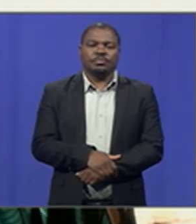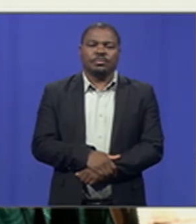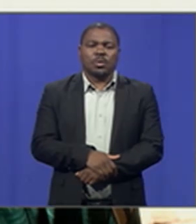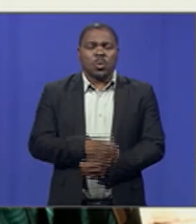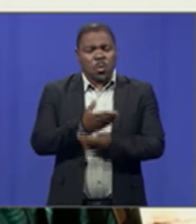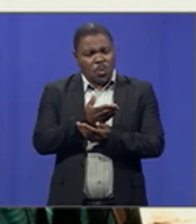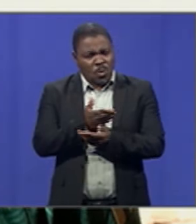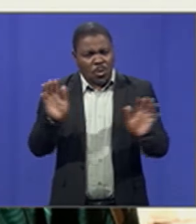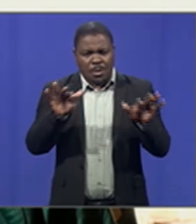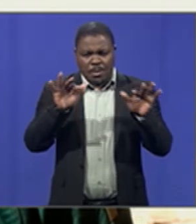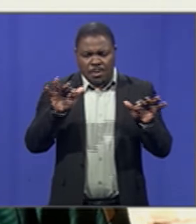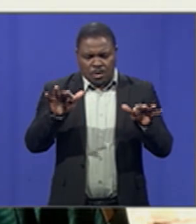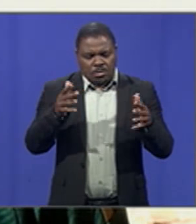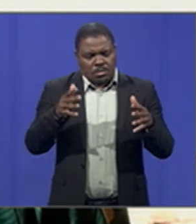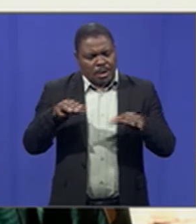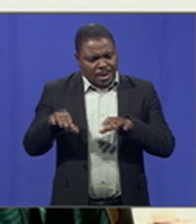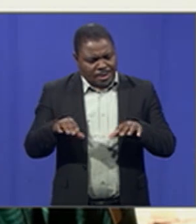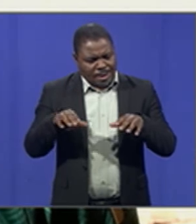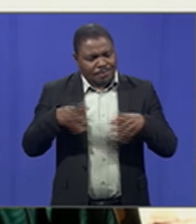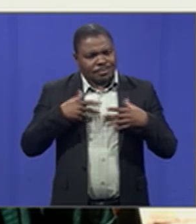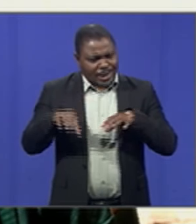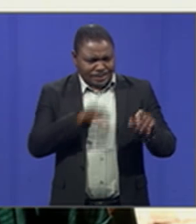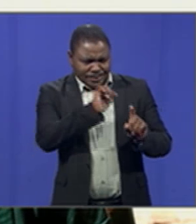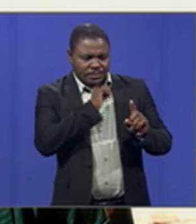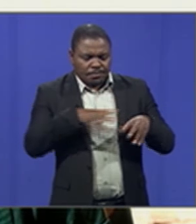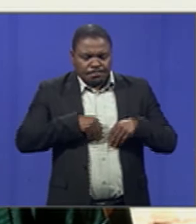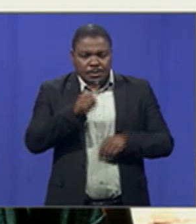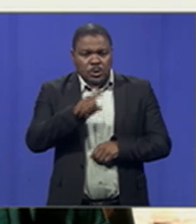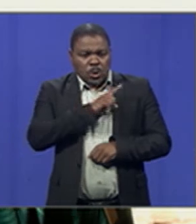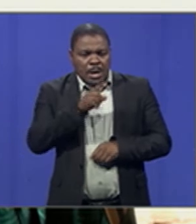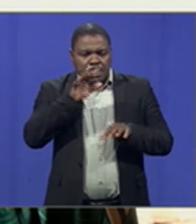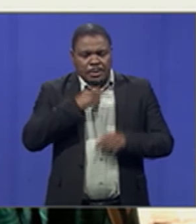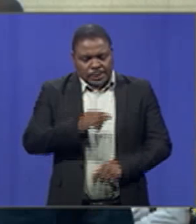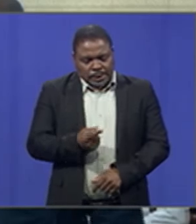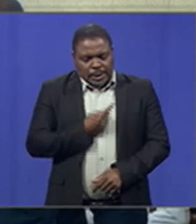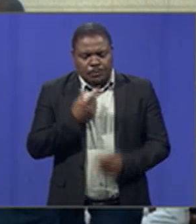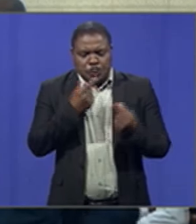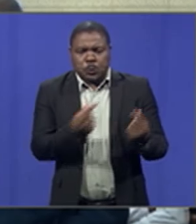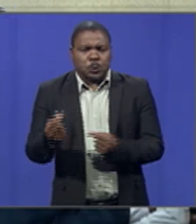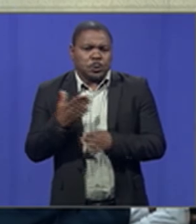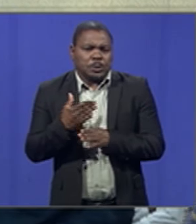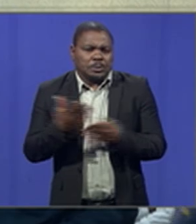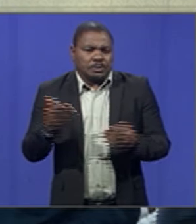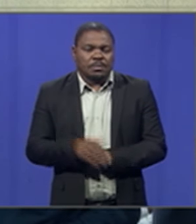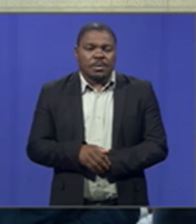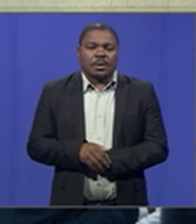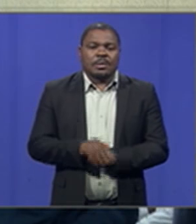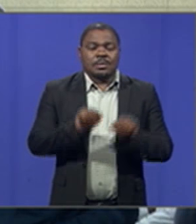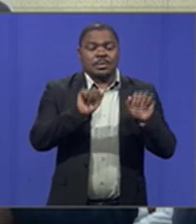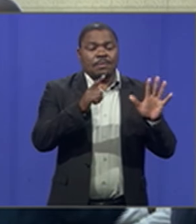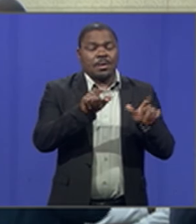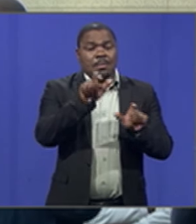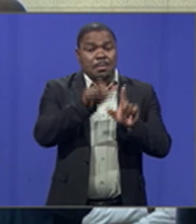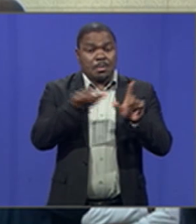Everybody must account for their actions because people do that on their own volition, out of their own greed. Badiri ba le supa